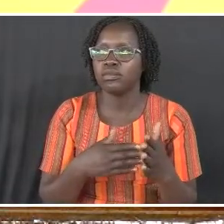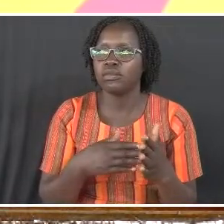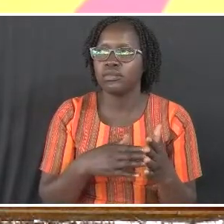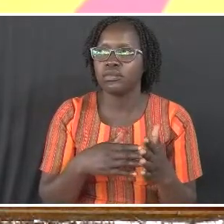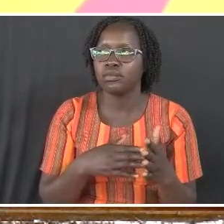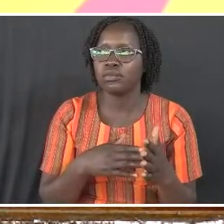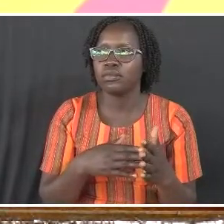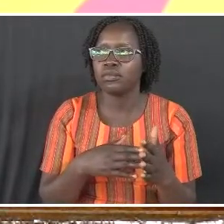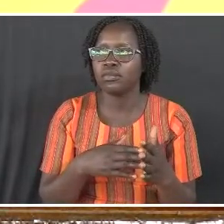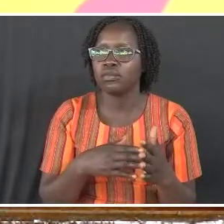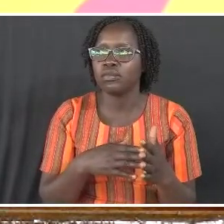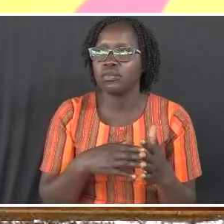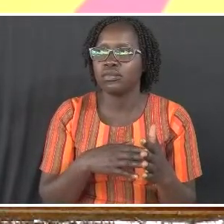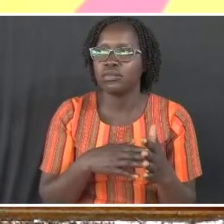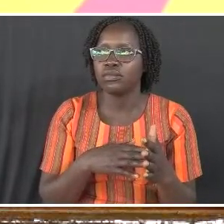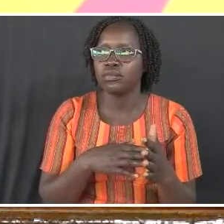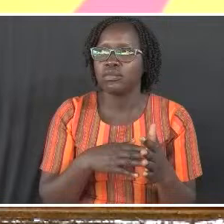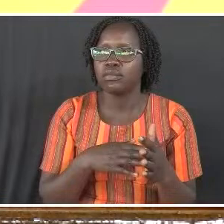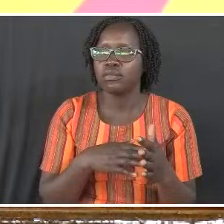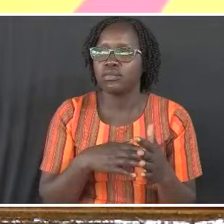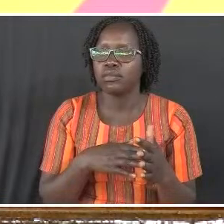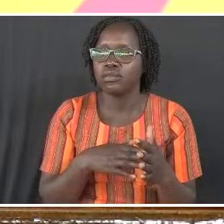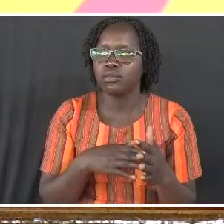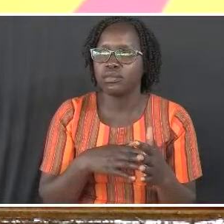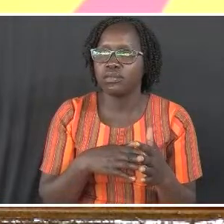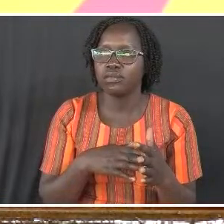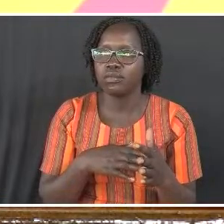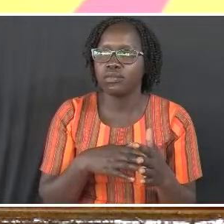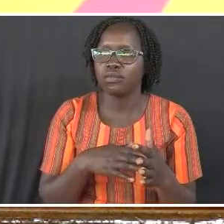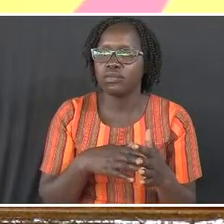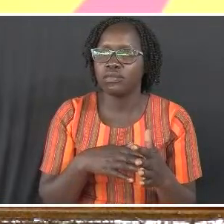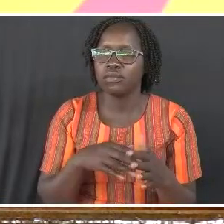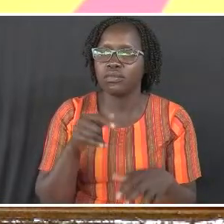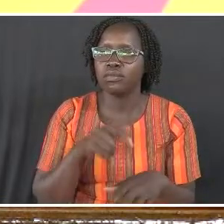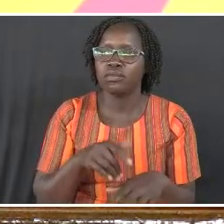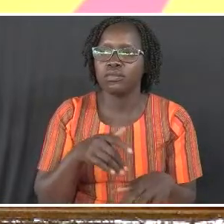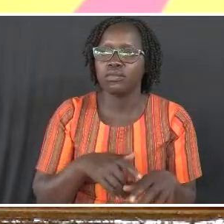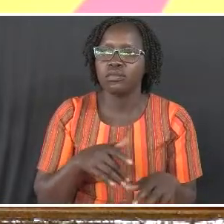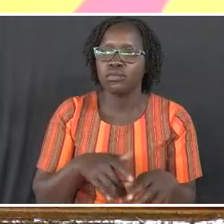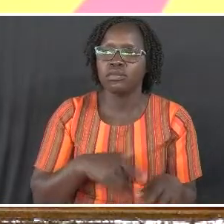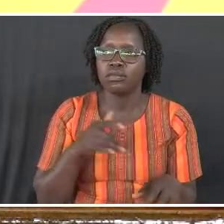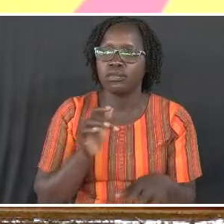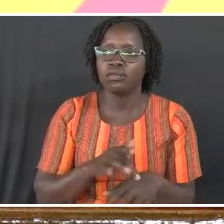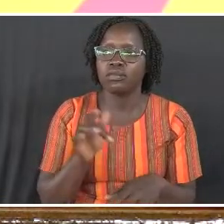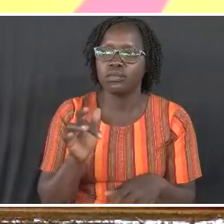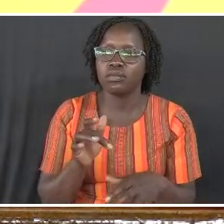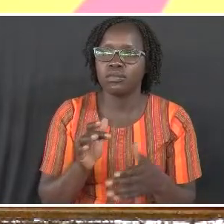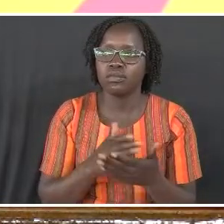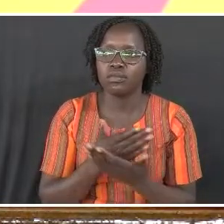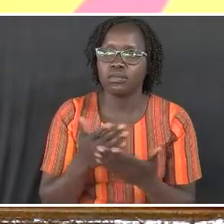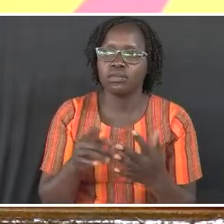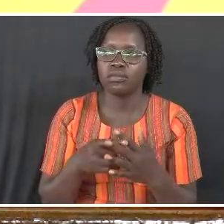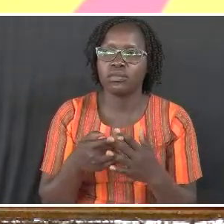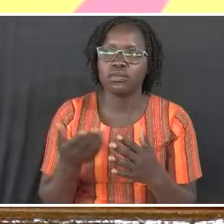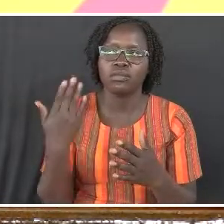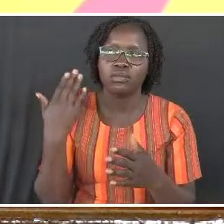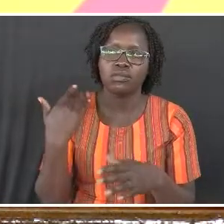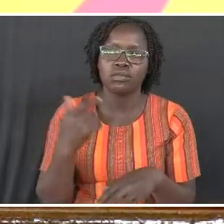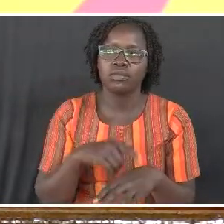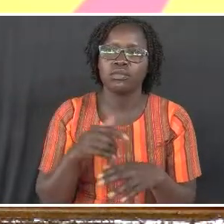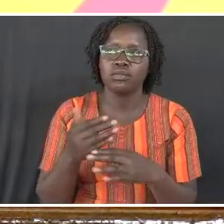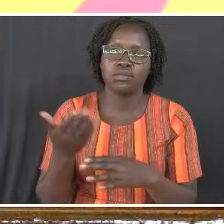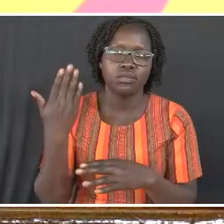is a very slow process. By the time now you are maybe feeling the effects, it's something that started a long time